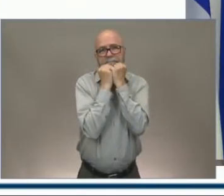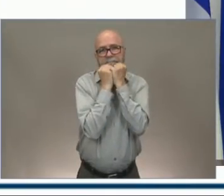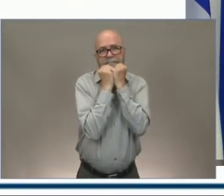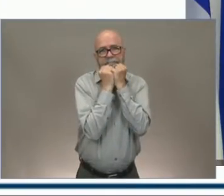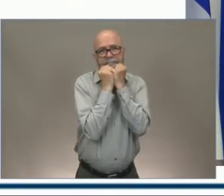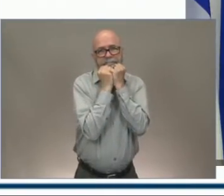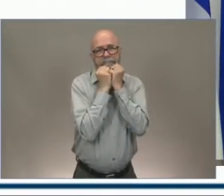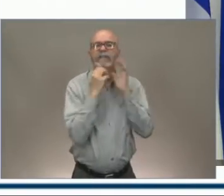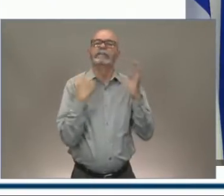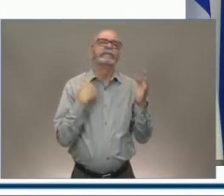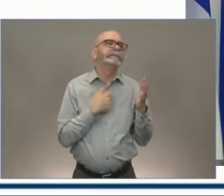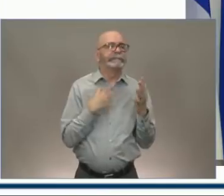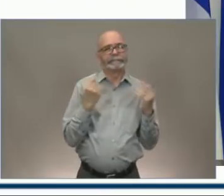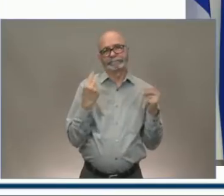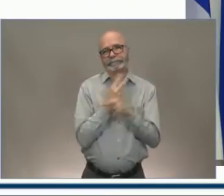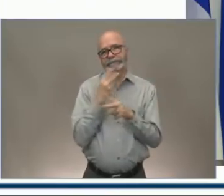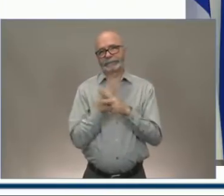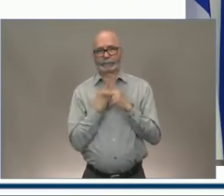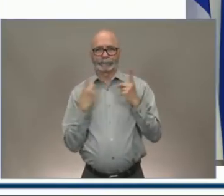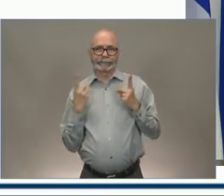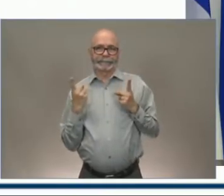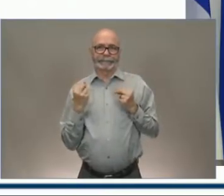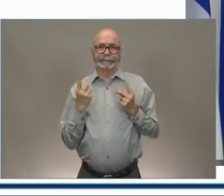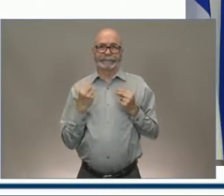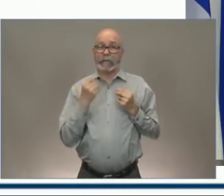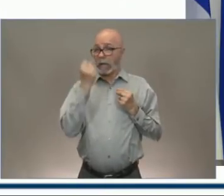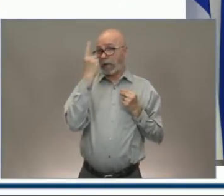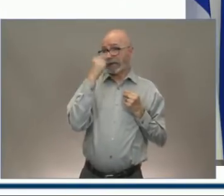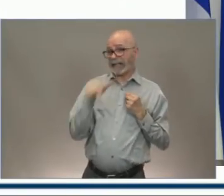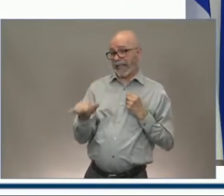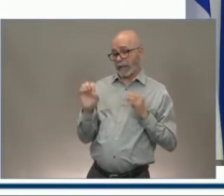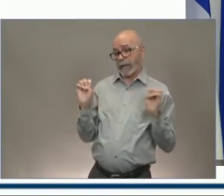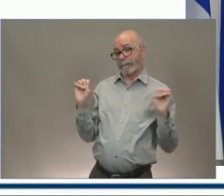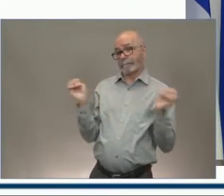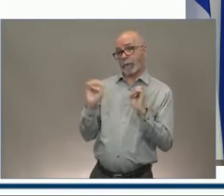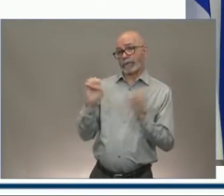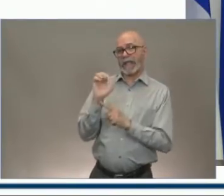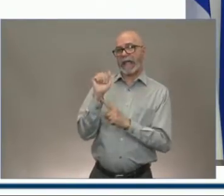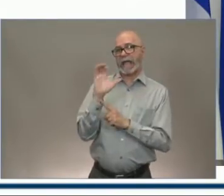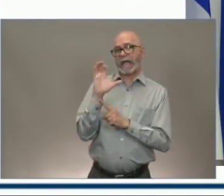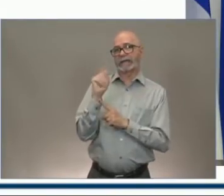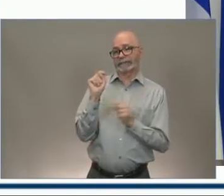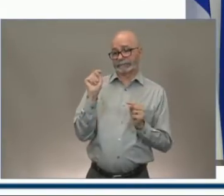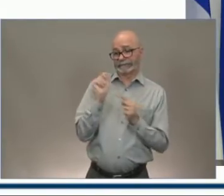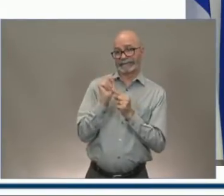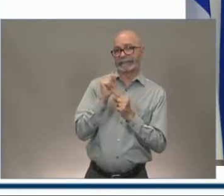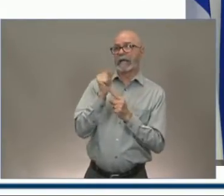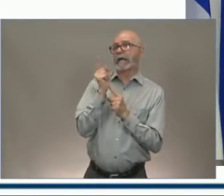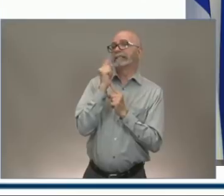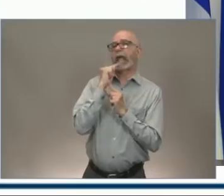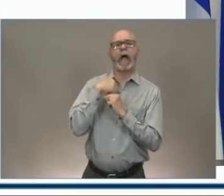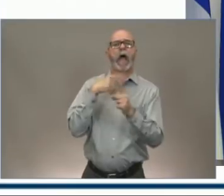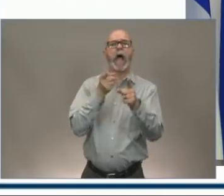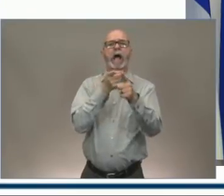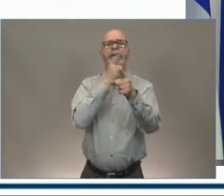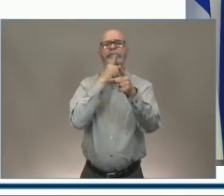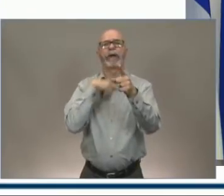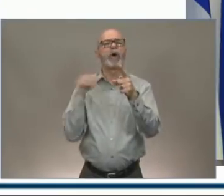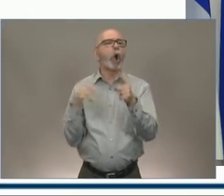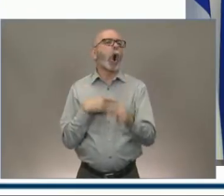be. What the Emergency Act is speaking to is inexorbitant profits. The businesses